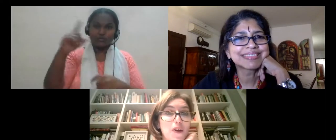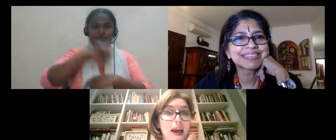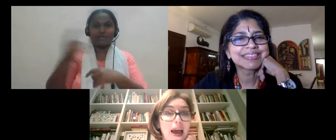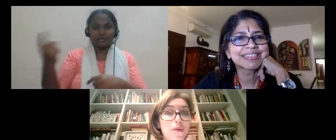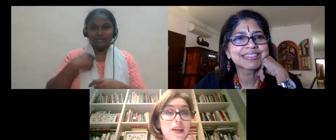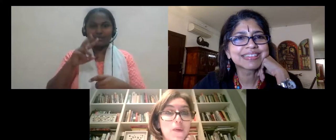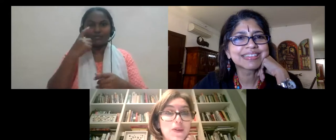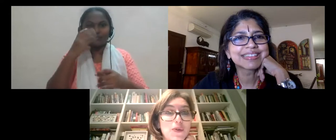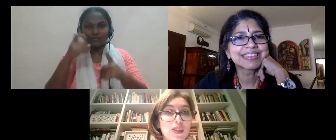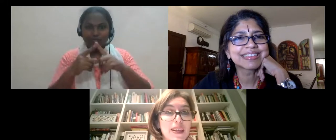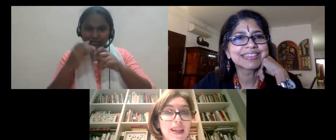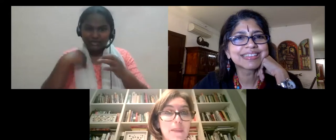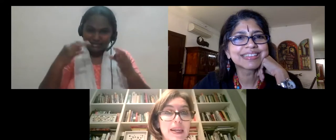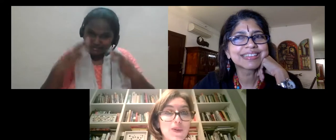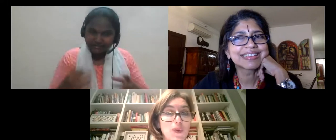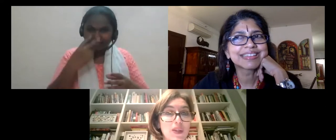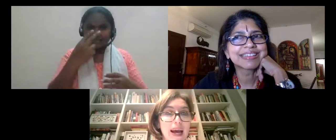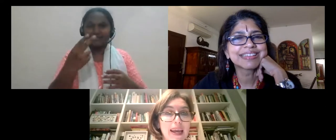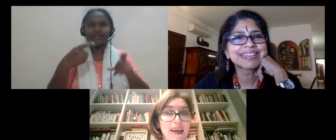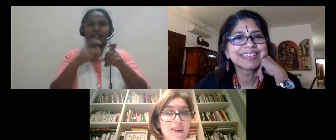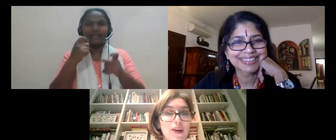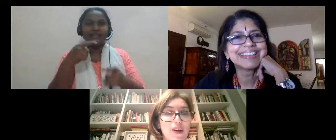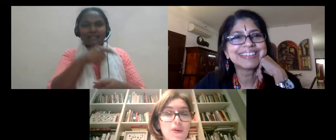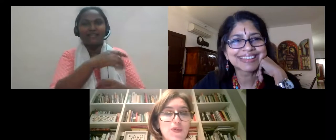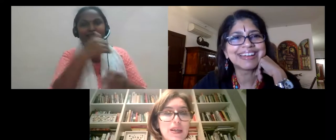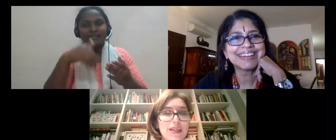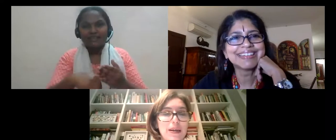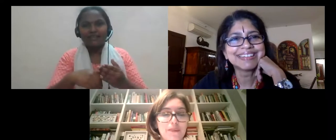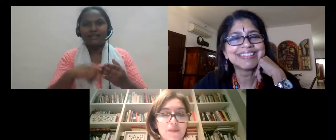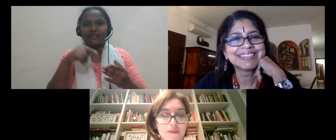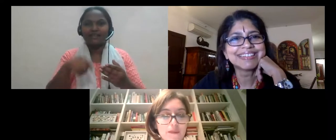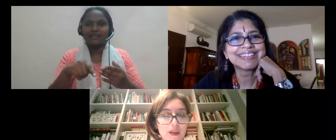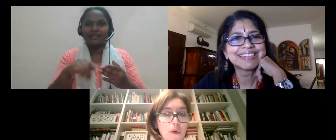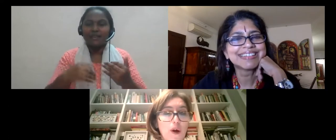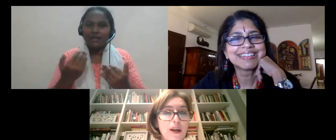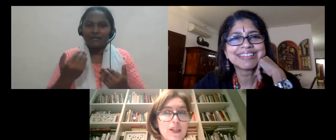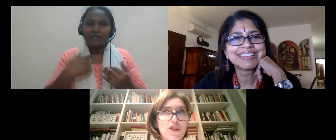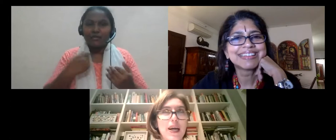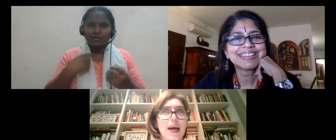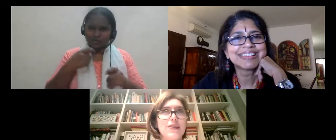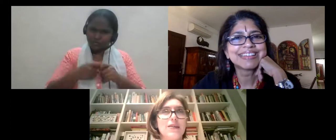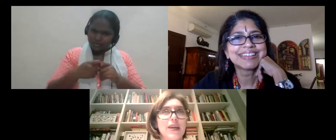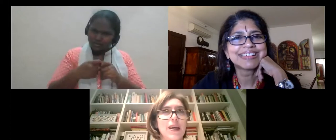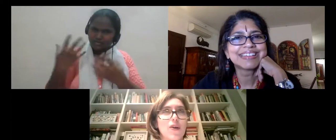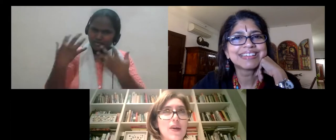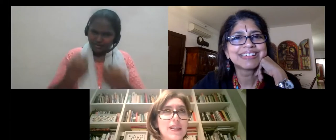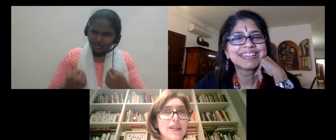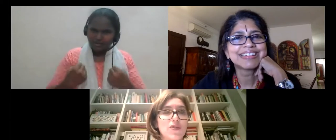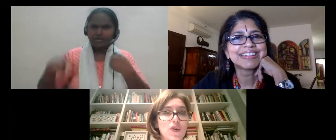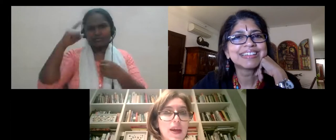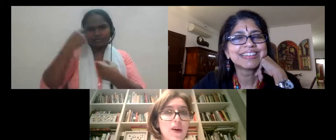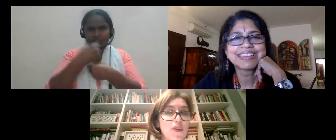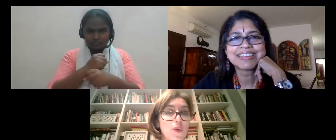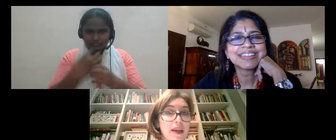said, Victoria, I really want to see La Menesunda again, which was a work that she had